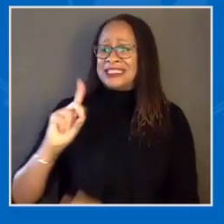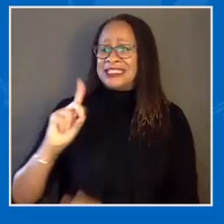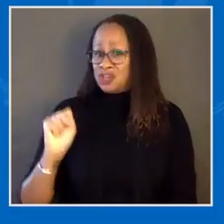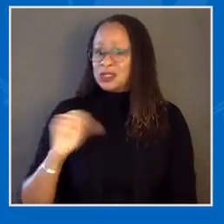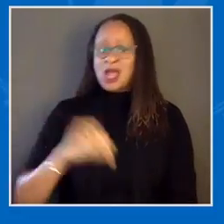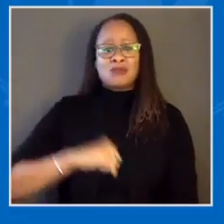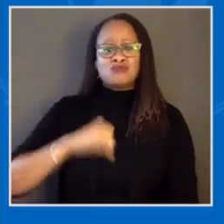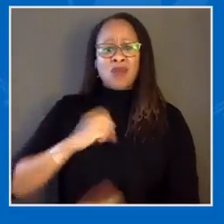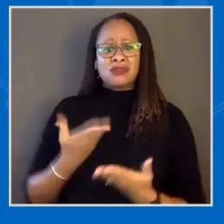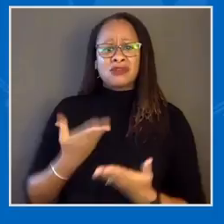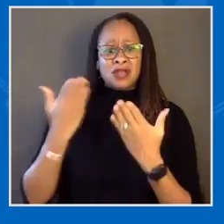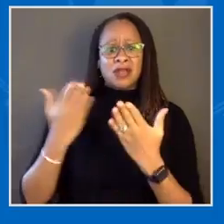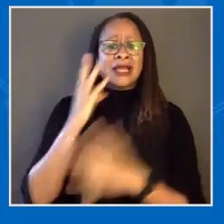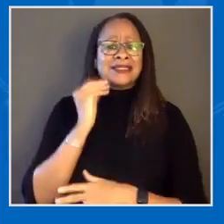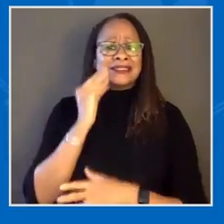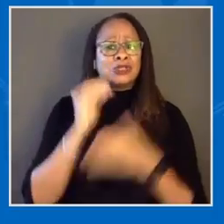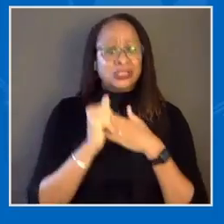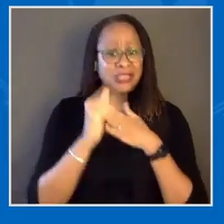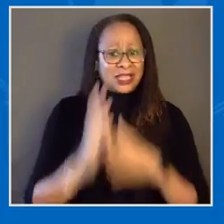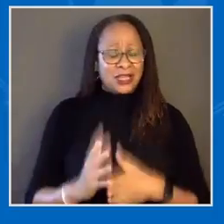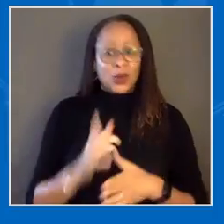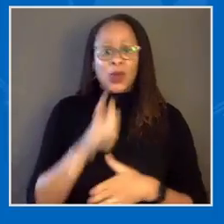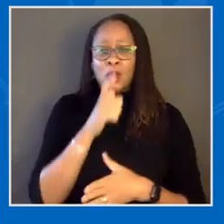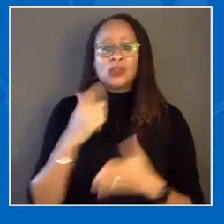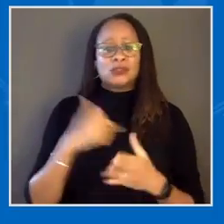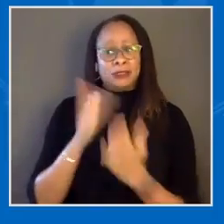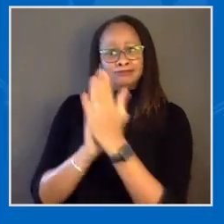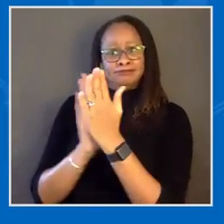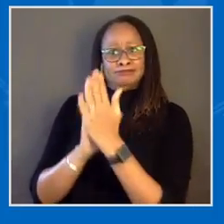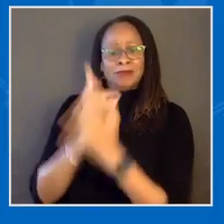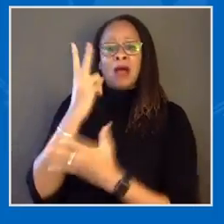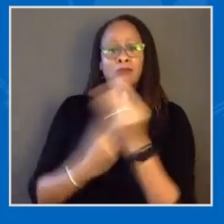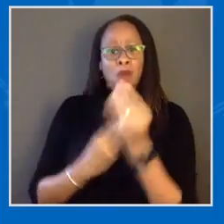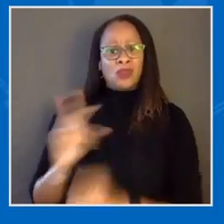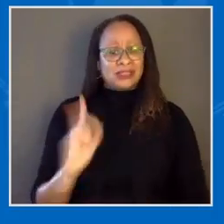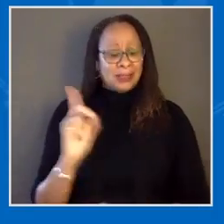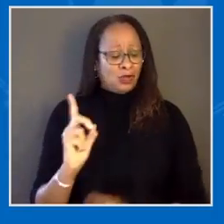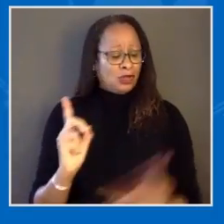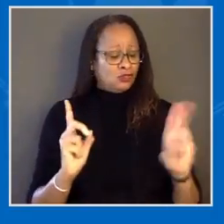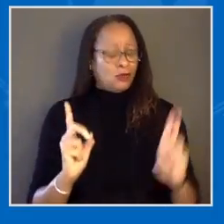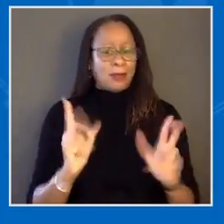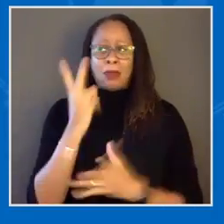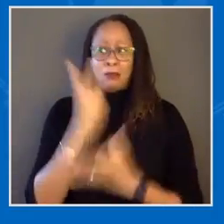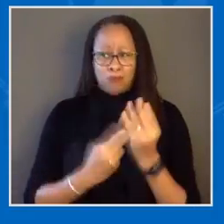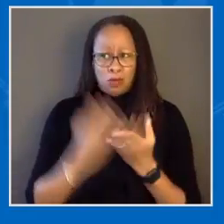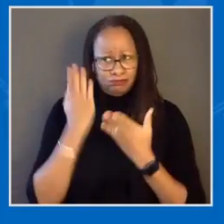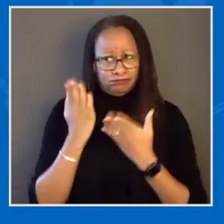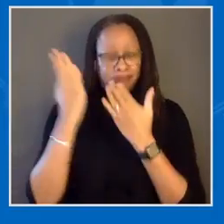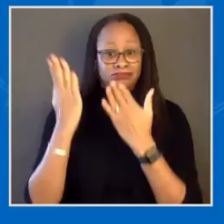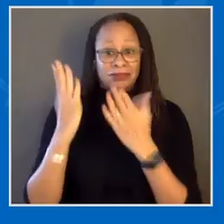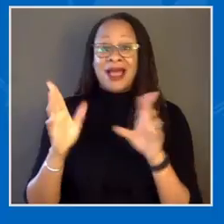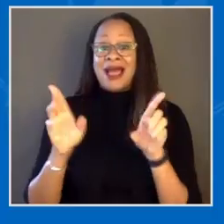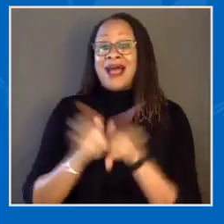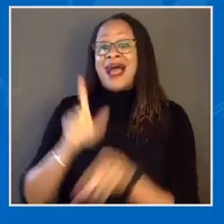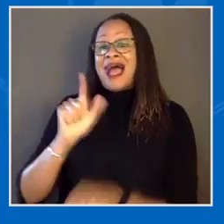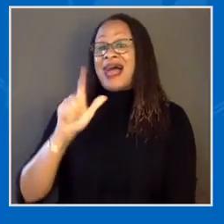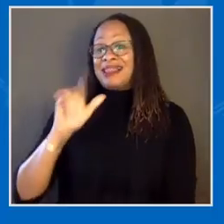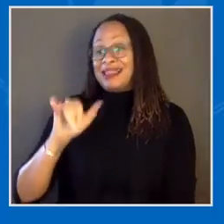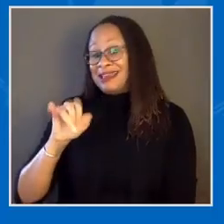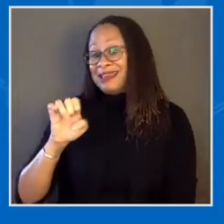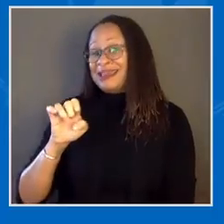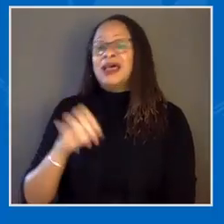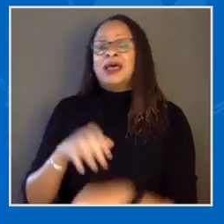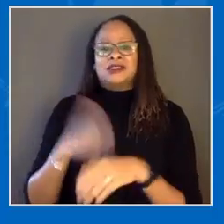nominate an experienced leader who has been hailed by both Democrats and Republicans. Ali, as he goes by, is a former U.S.